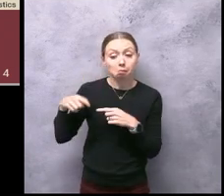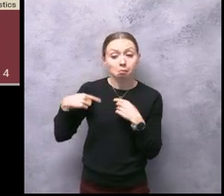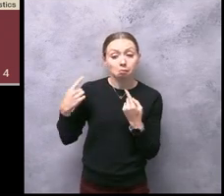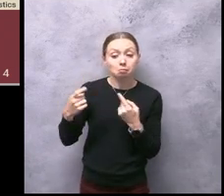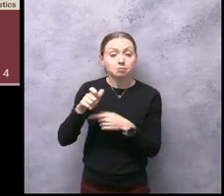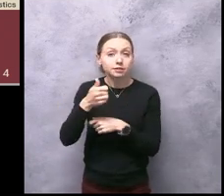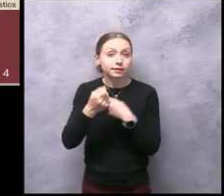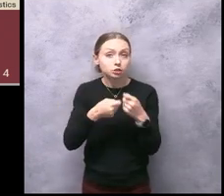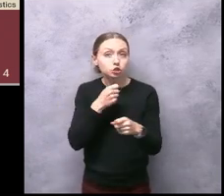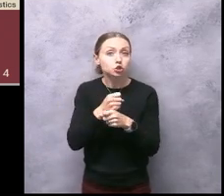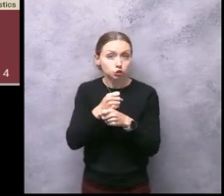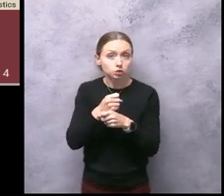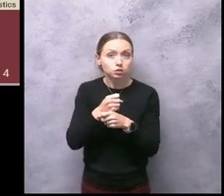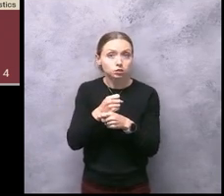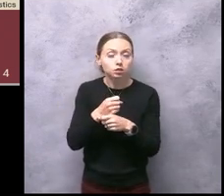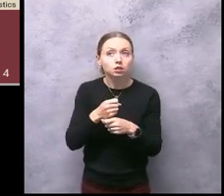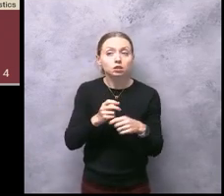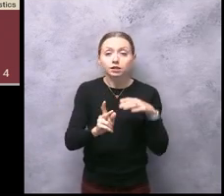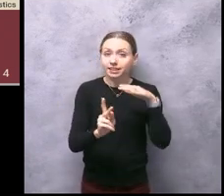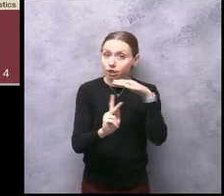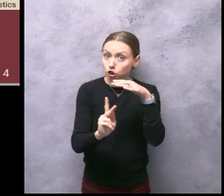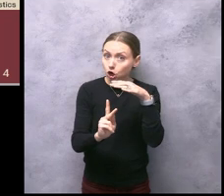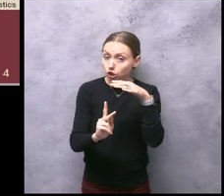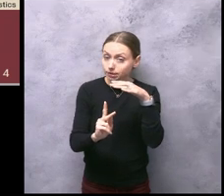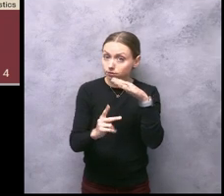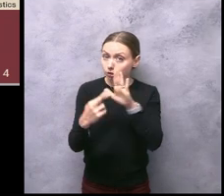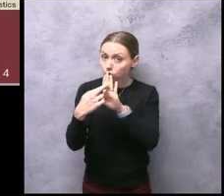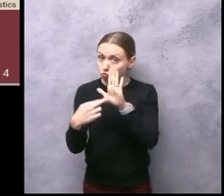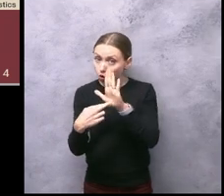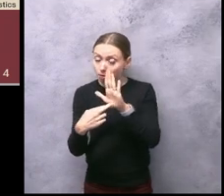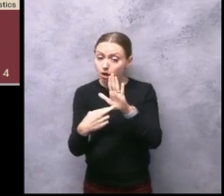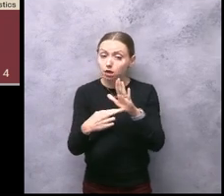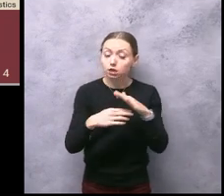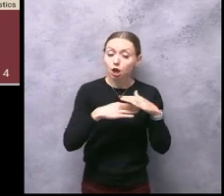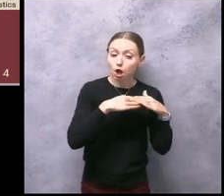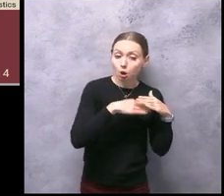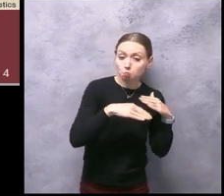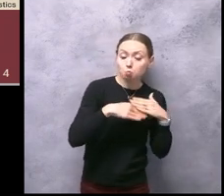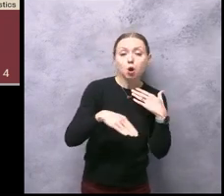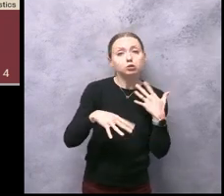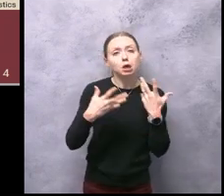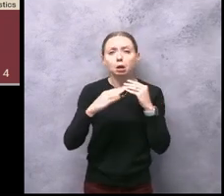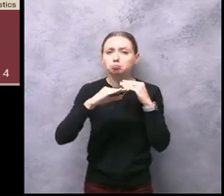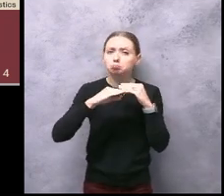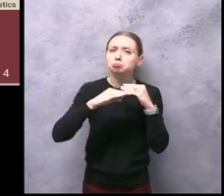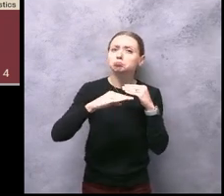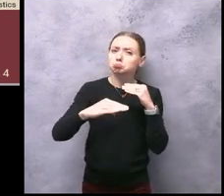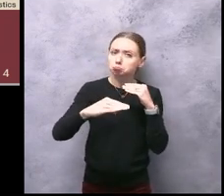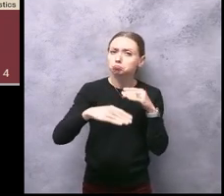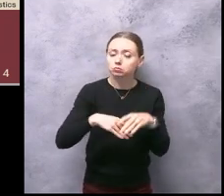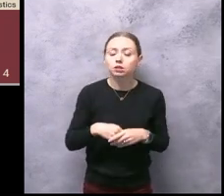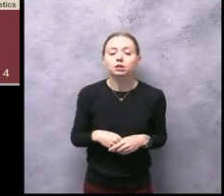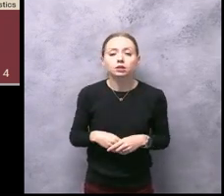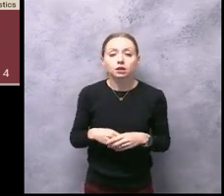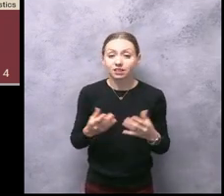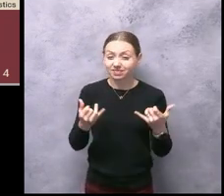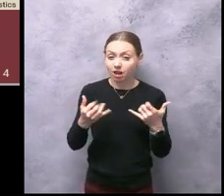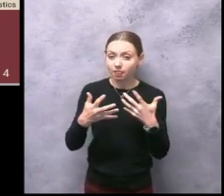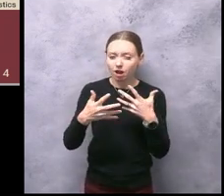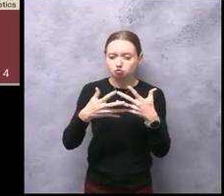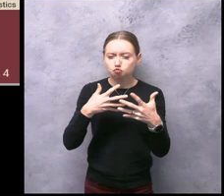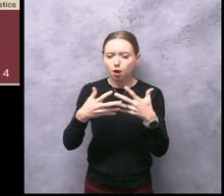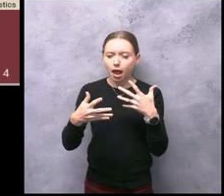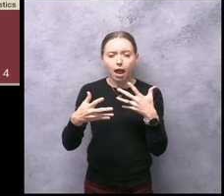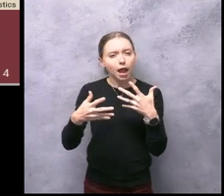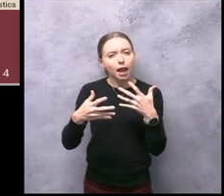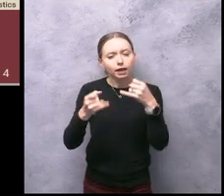so, kindergarten enrollment and births have been fairly steady, fairly stable. Now the gray dotted